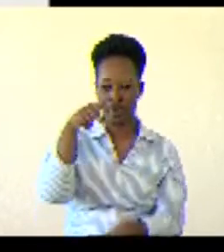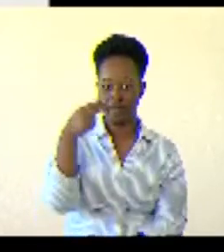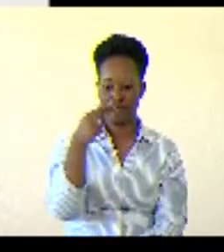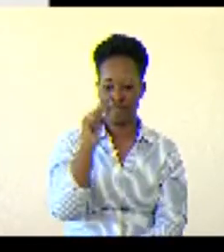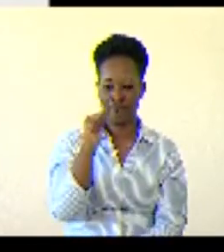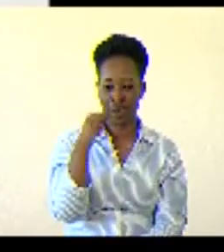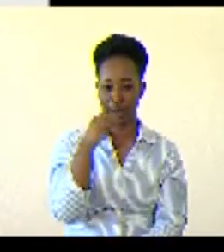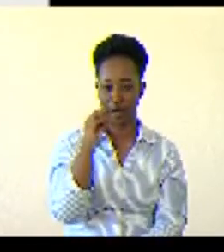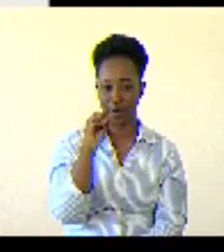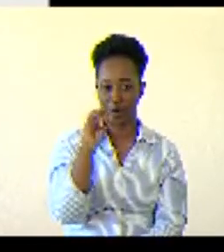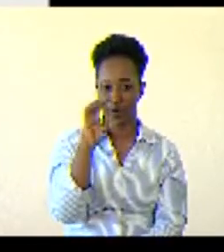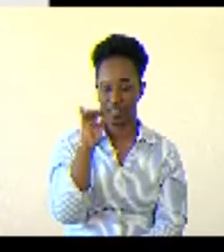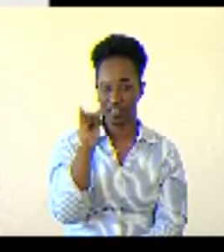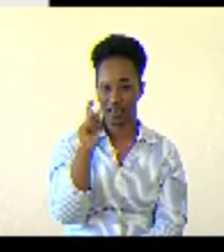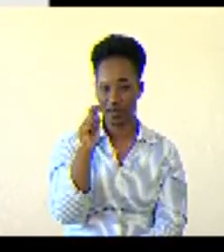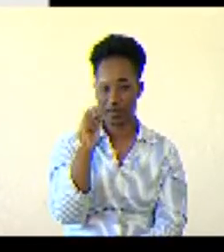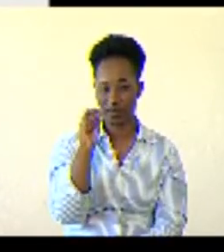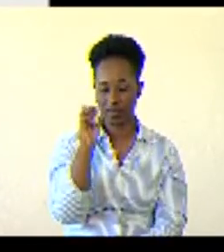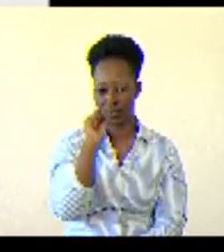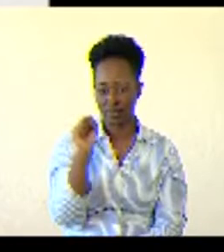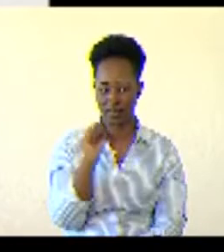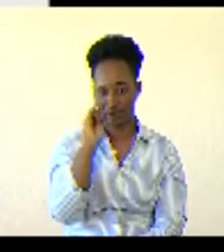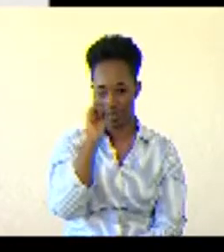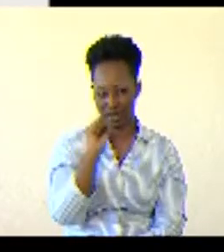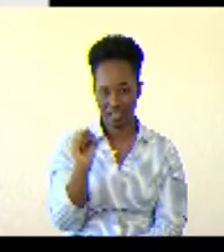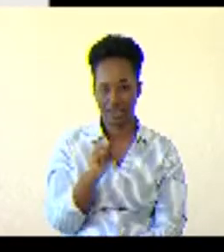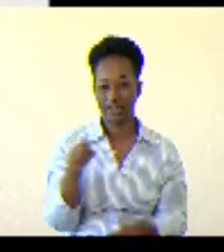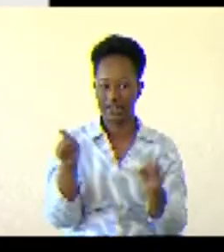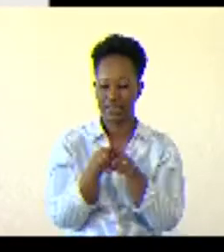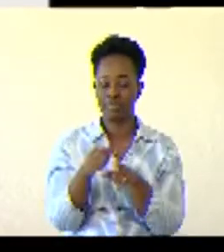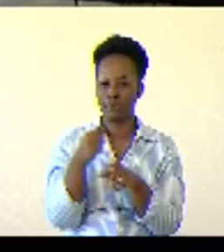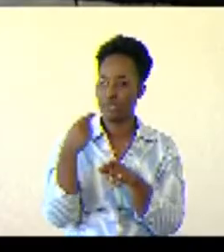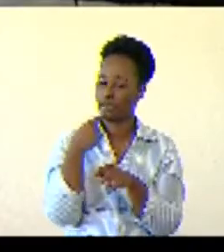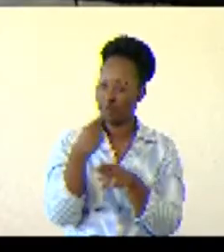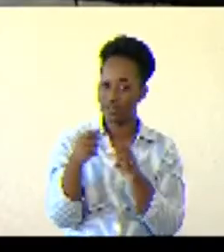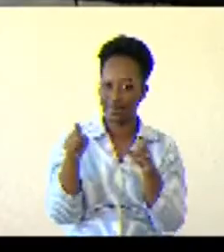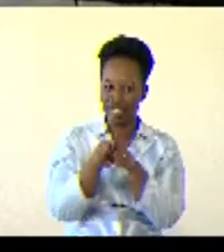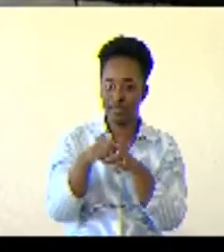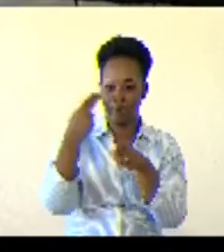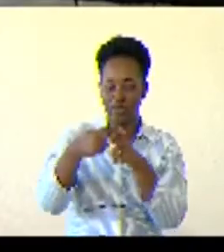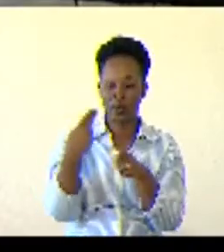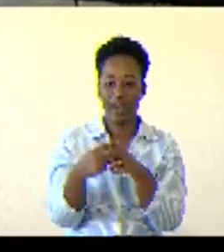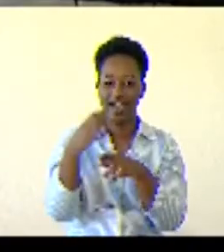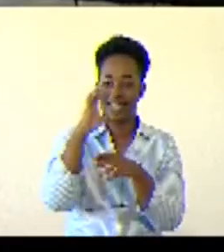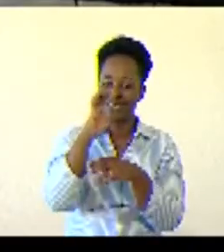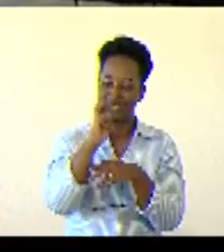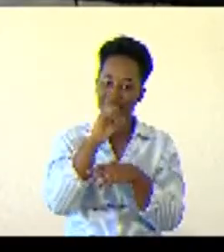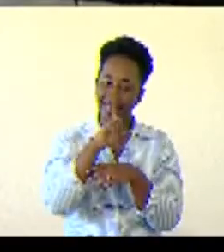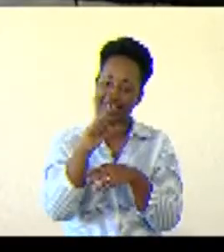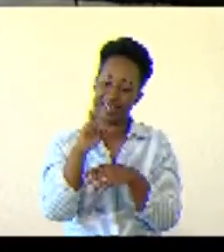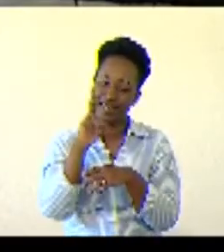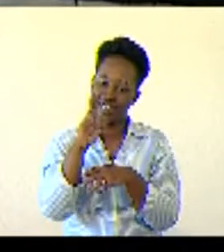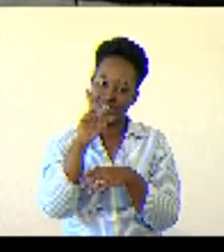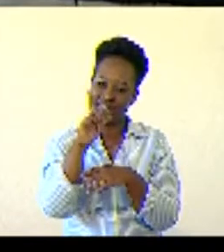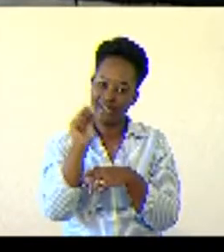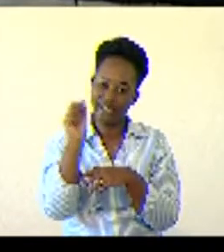Phagocytosis. As I mentioned earlier, that one is called cellular eating. When you are eating, you can eat solid substances, not liquid